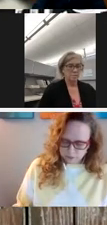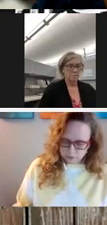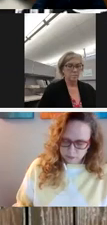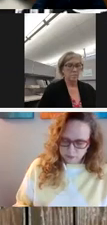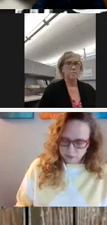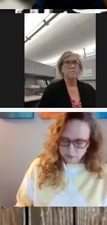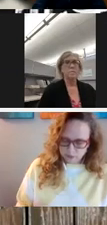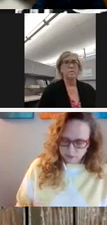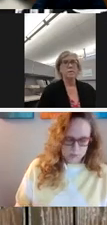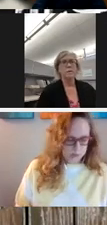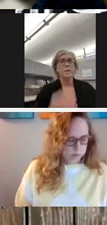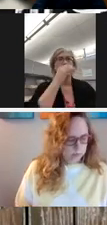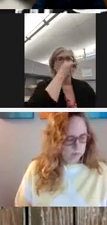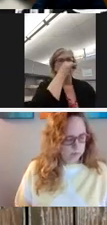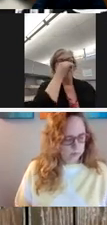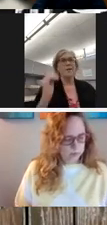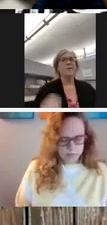Julie, did you want to take that question?